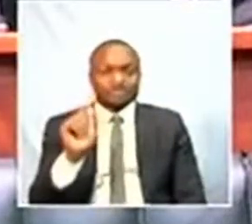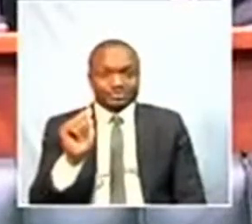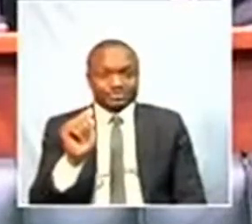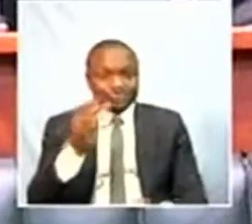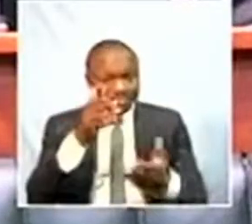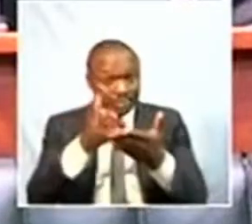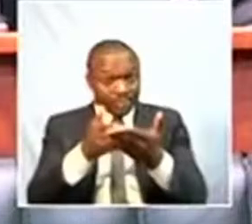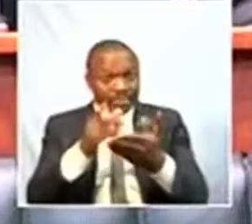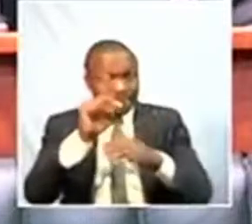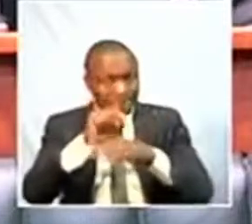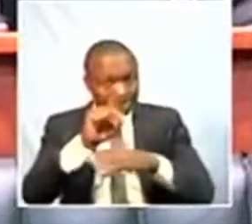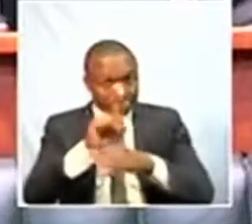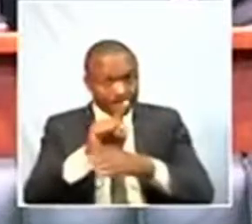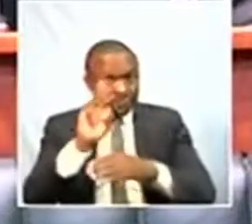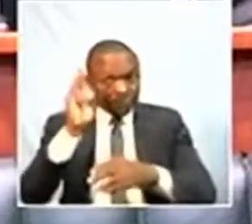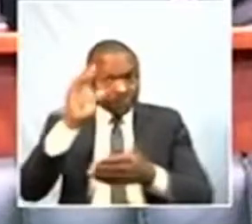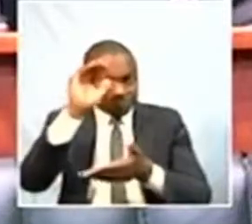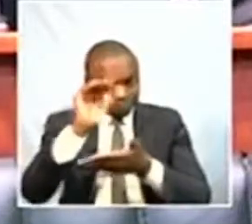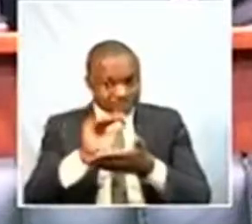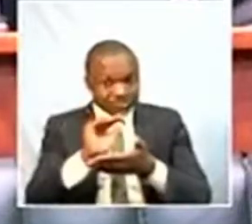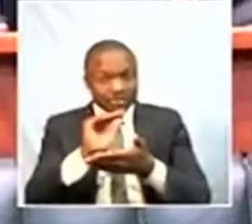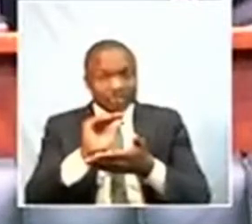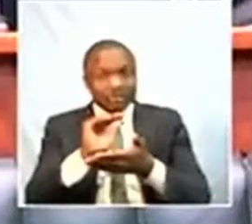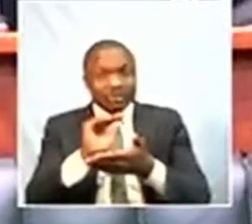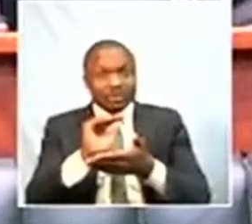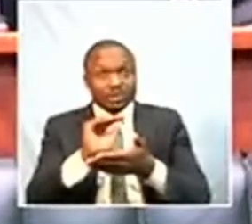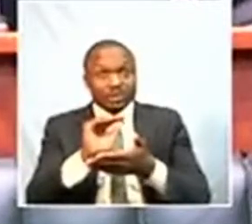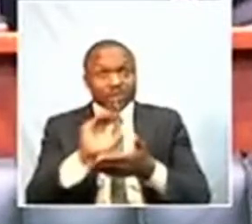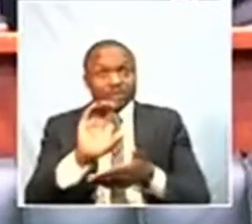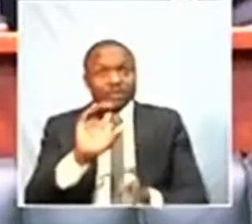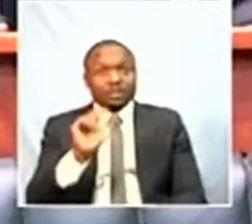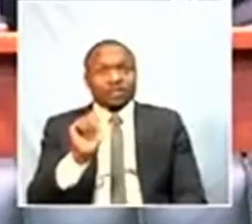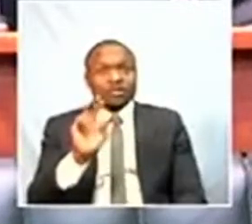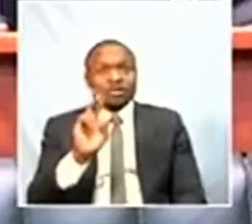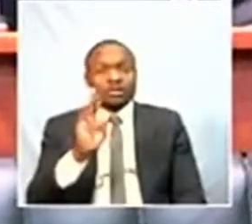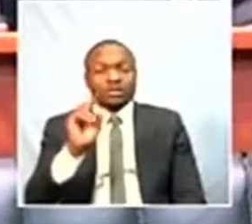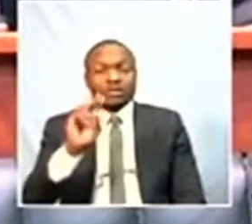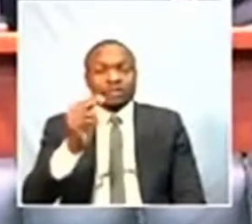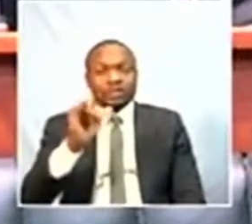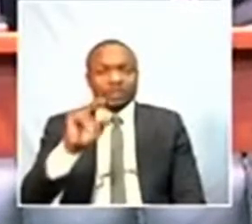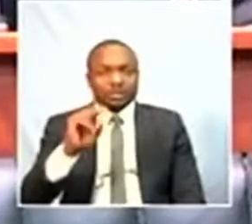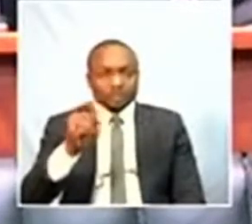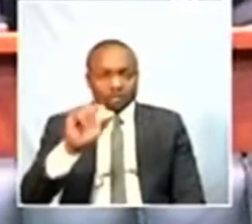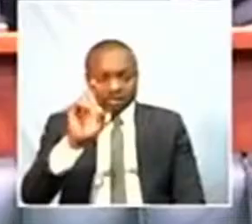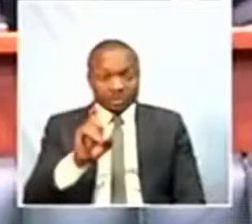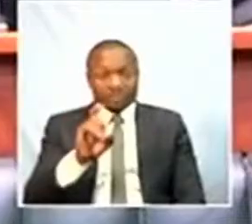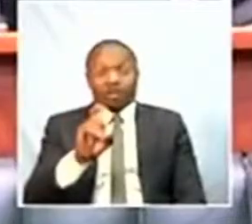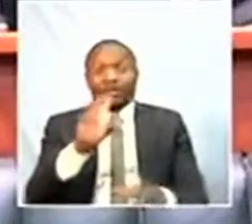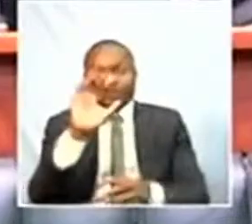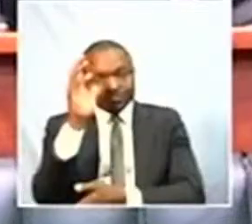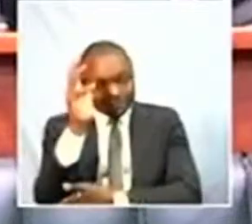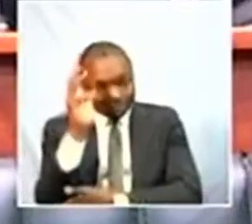This project aims to reduce carbon monoxide in the atmosphere and forest